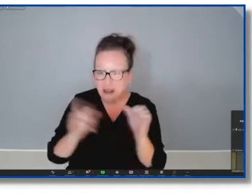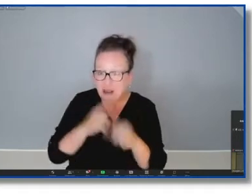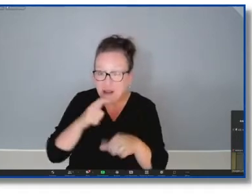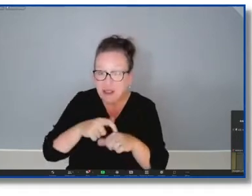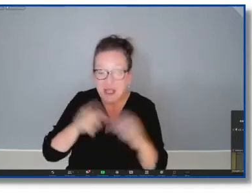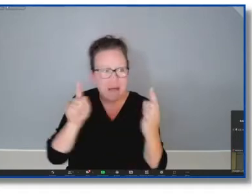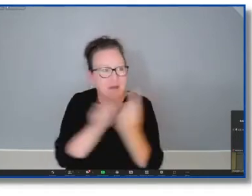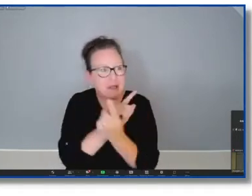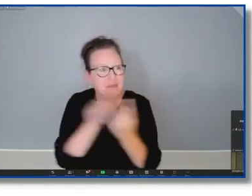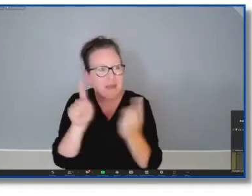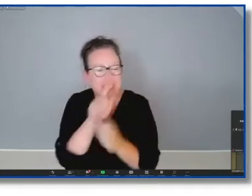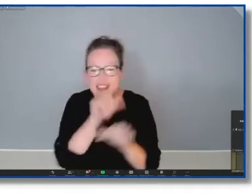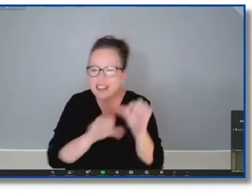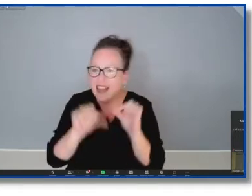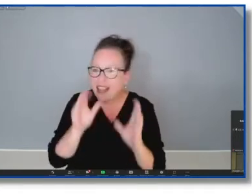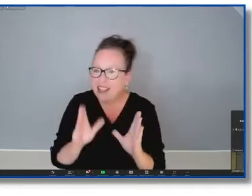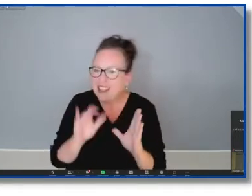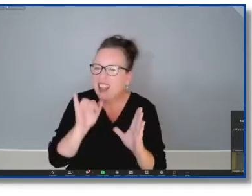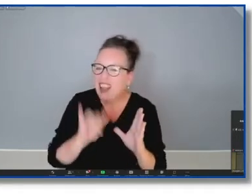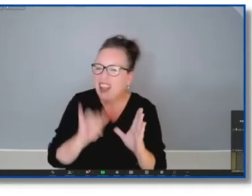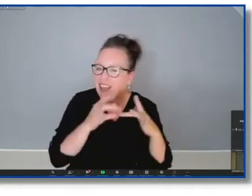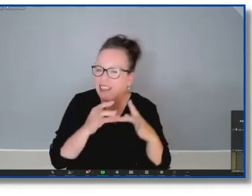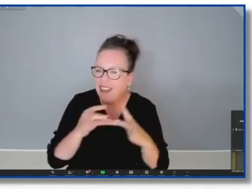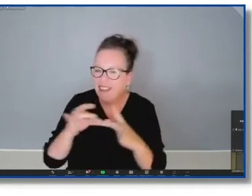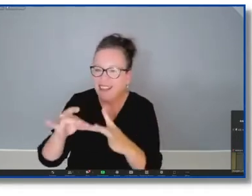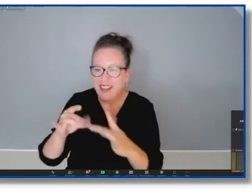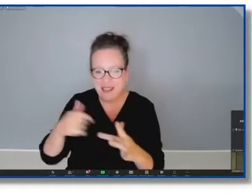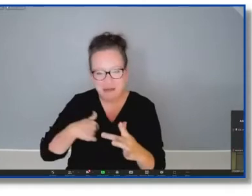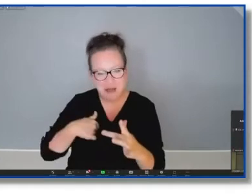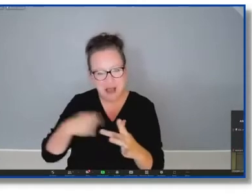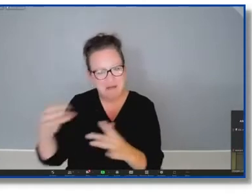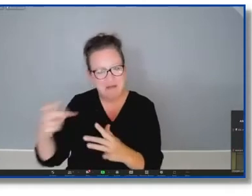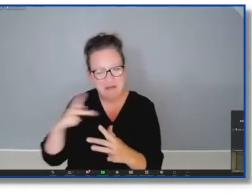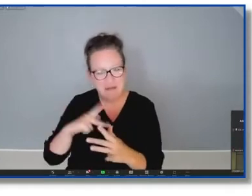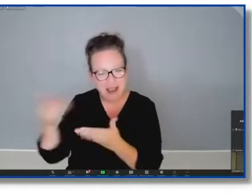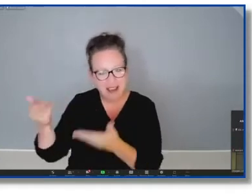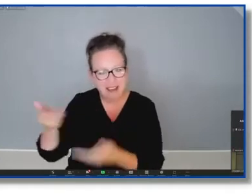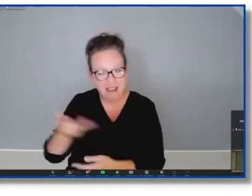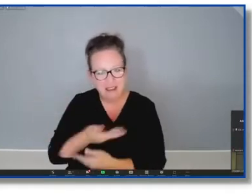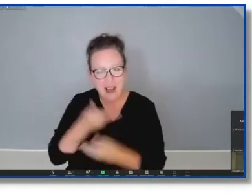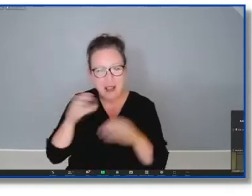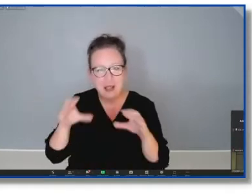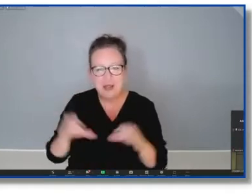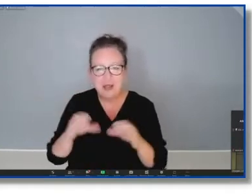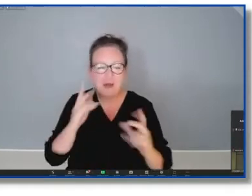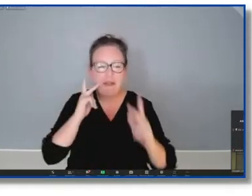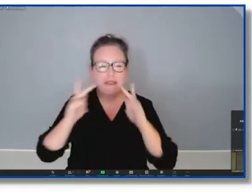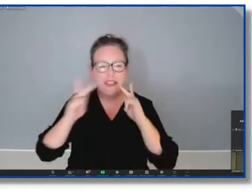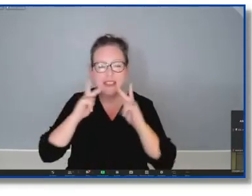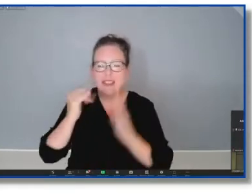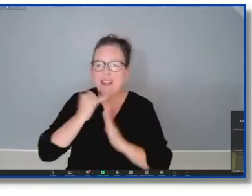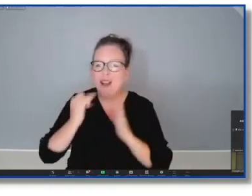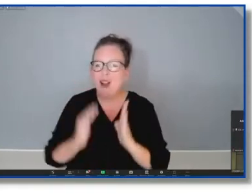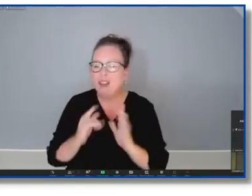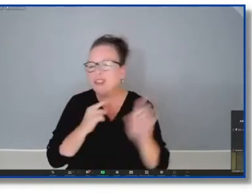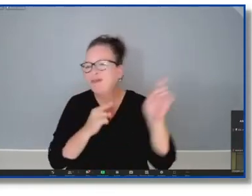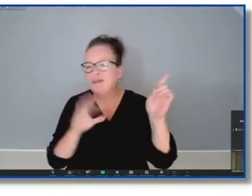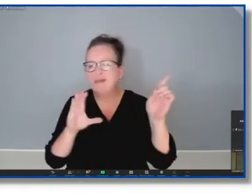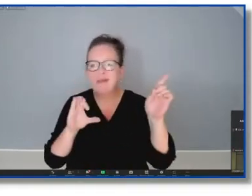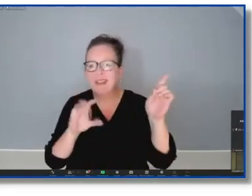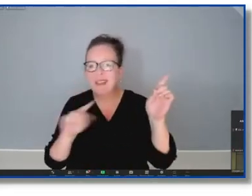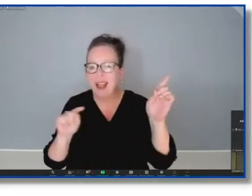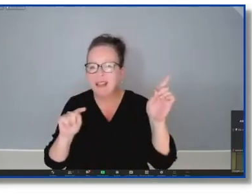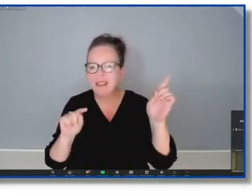the scientist, which resulted in me being invited to do the visiting artist at CAST. I